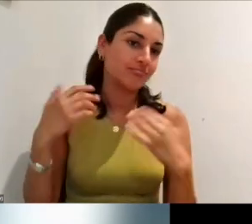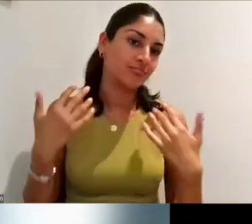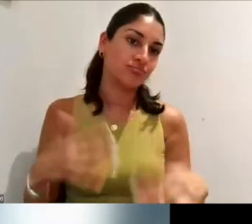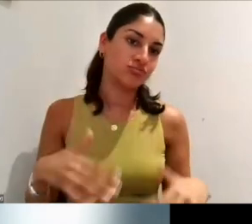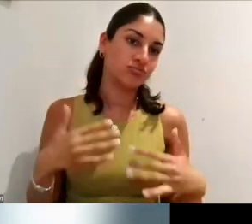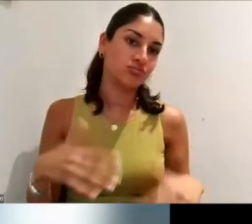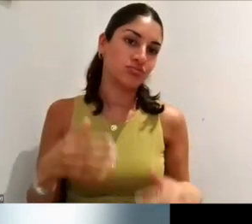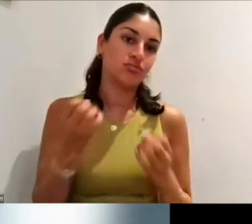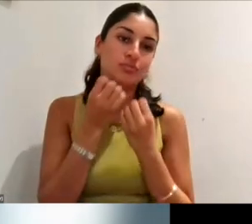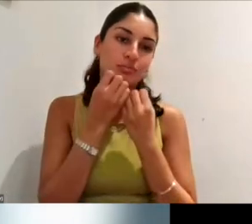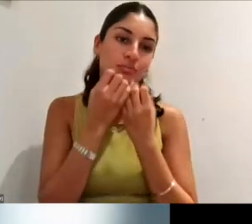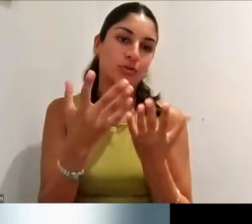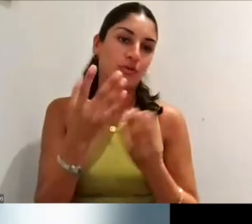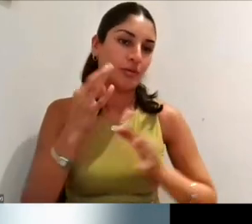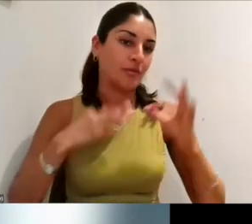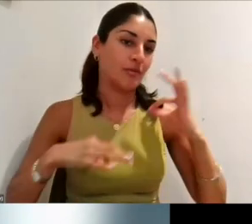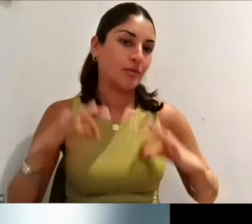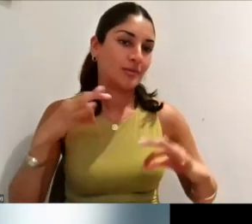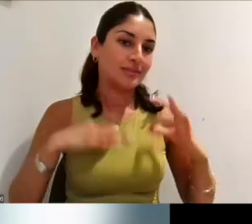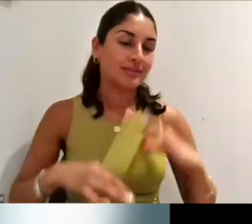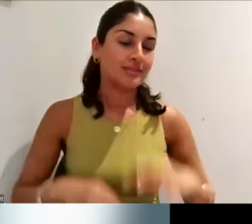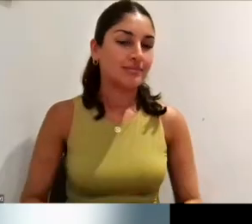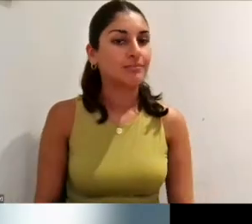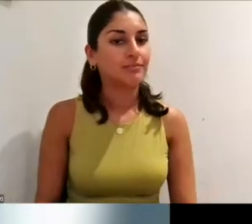performances for today.